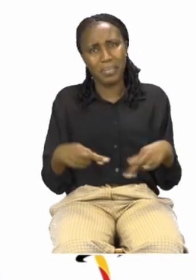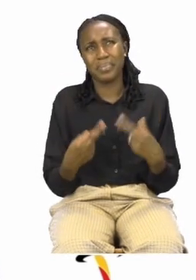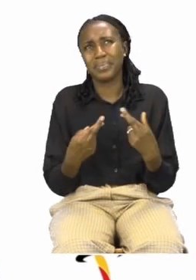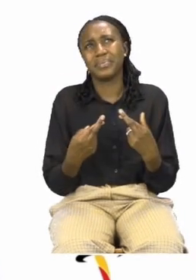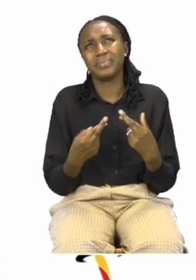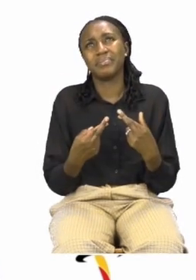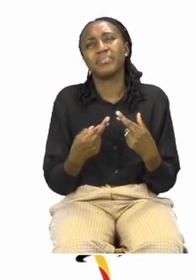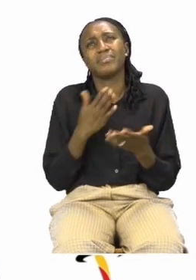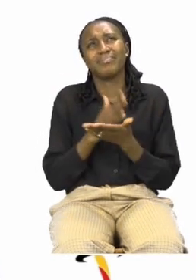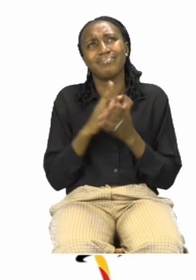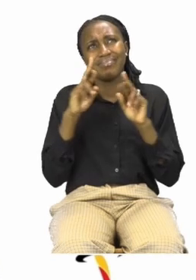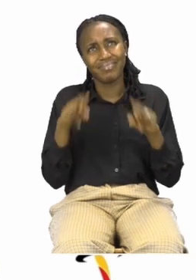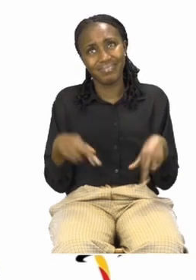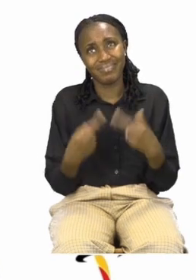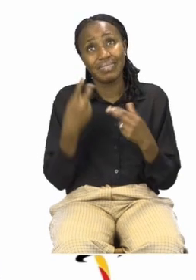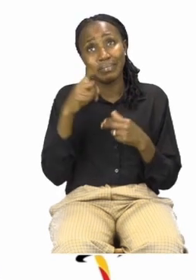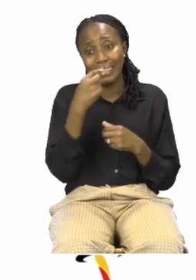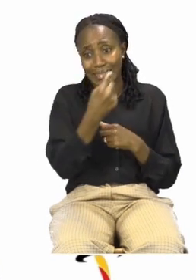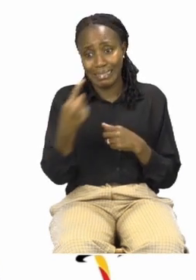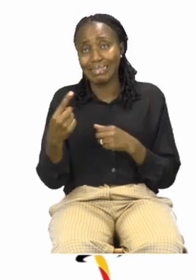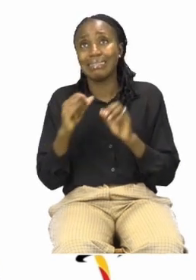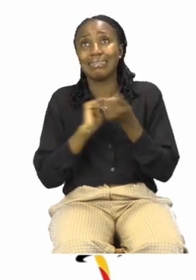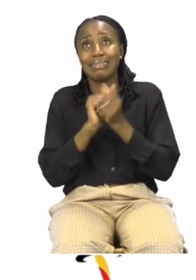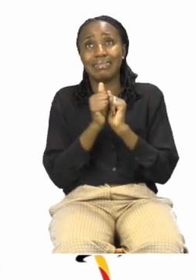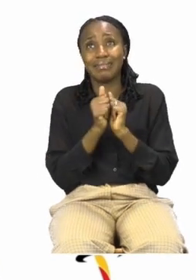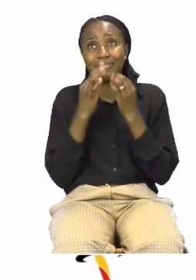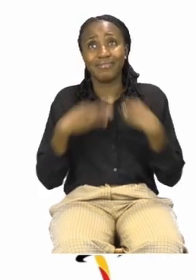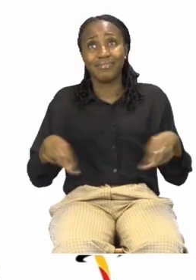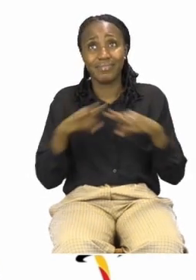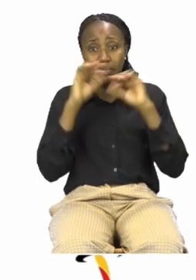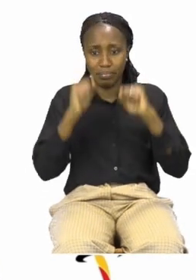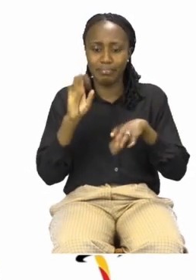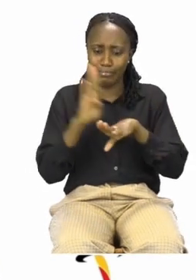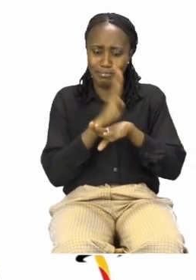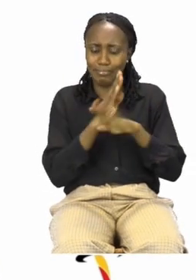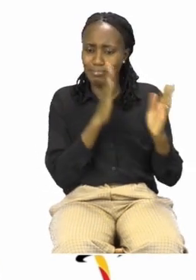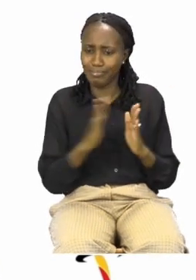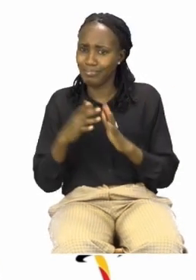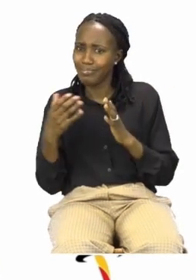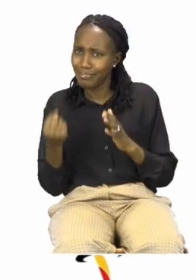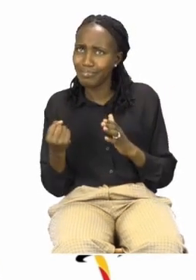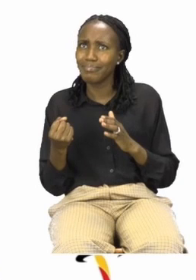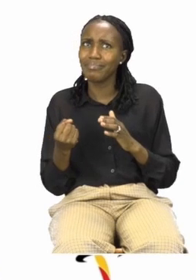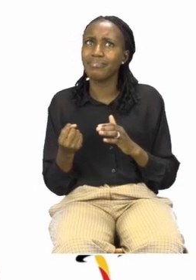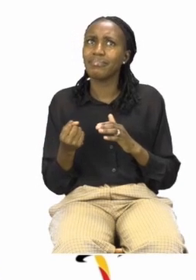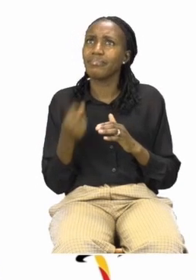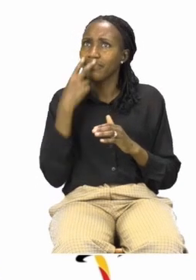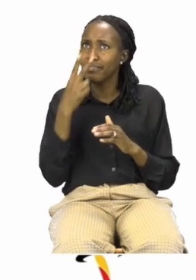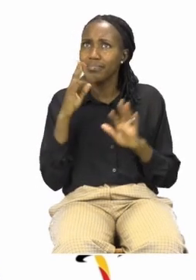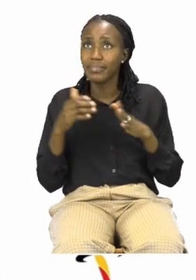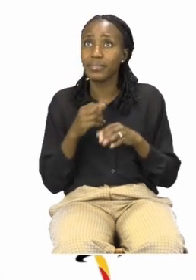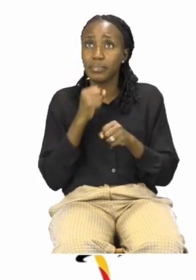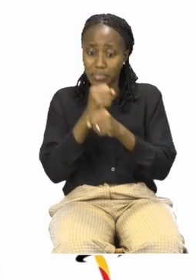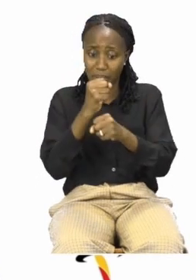need resources, there's a need for each sport federation to come with business plans, to come with a commercial arm, so that by the end of the day, they can be able to sustain themselves.